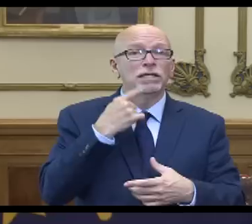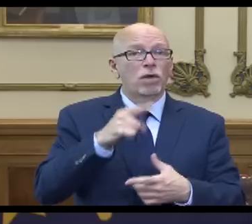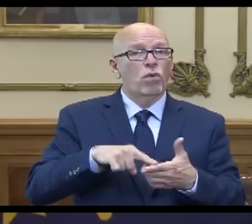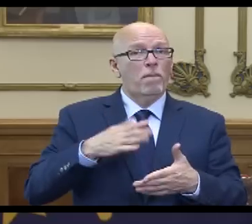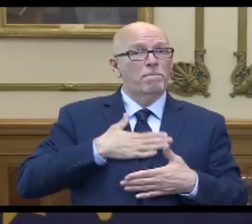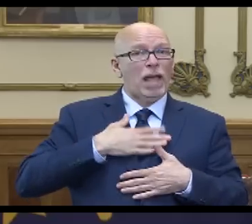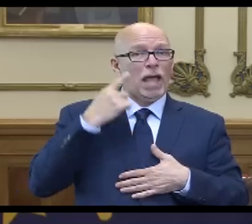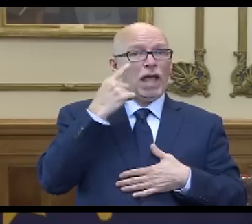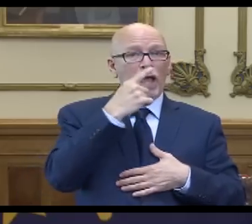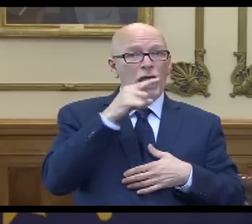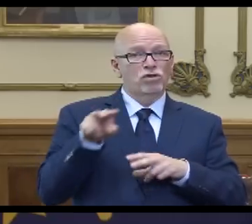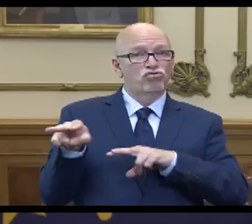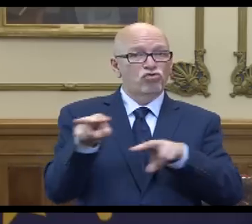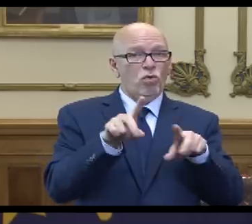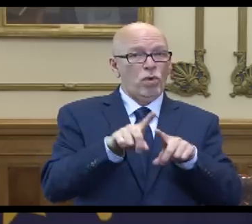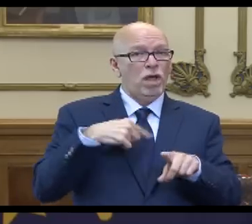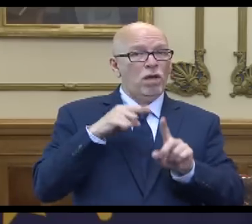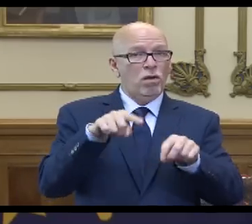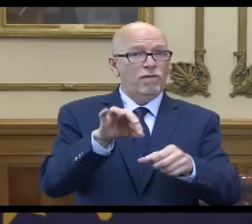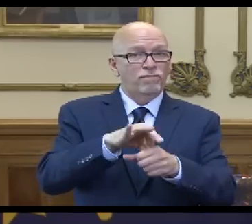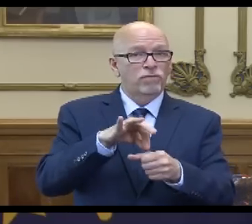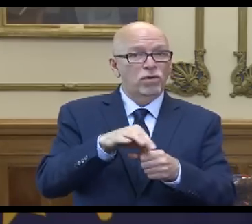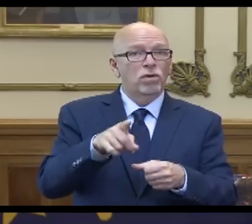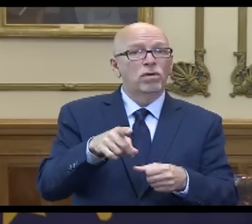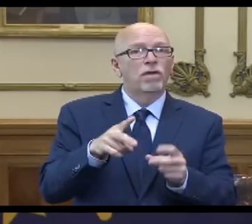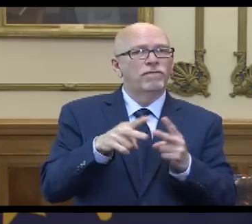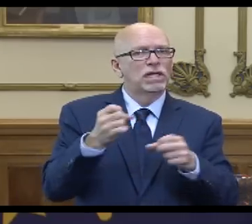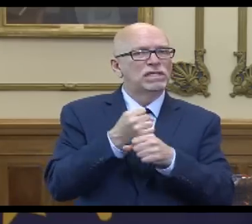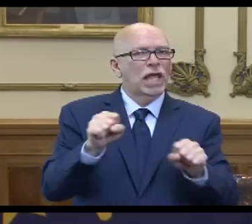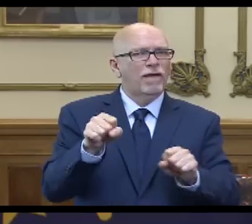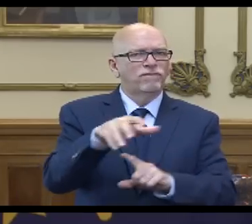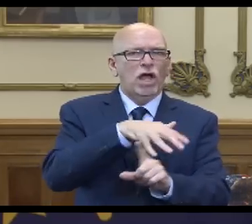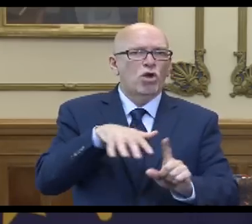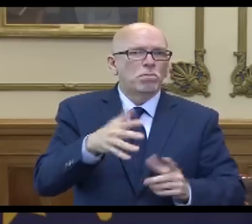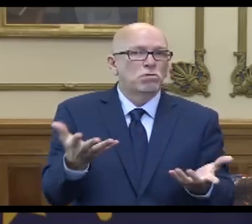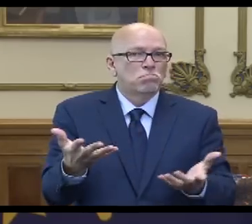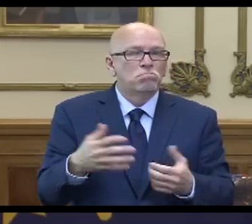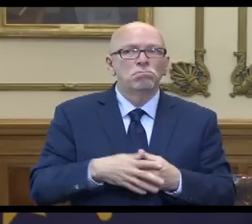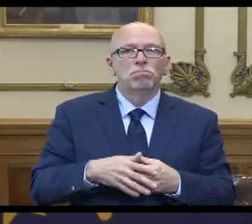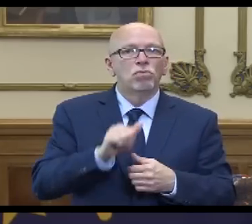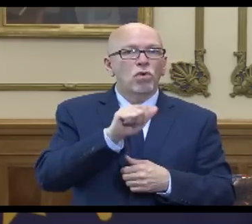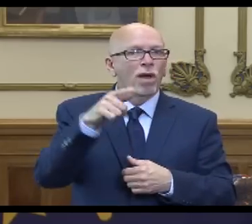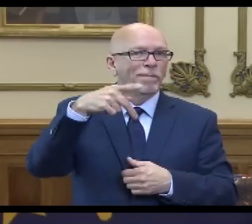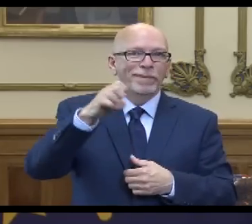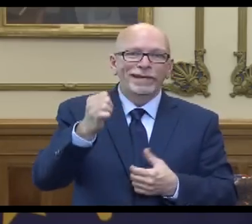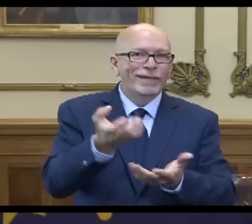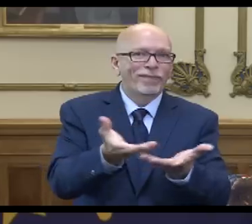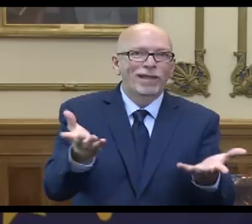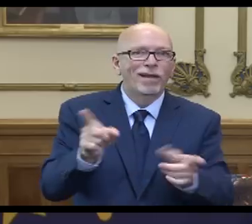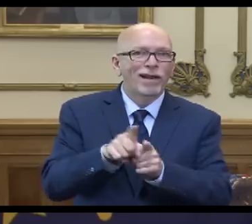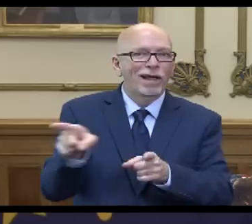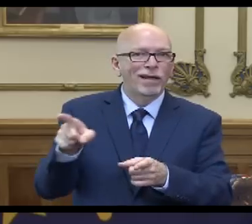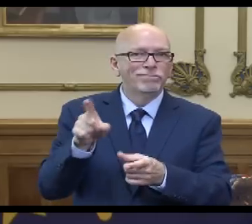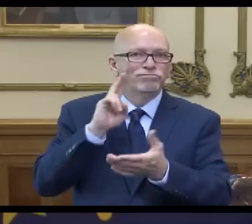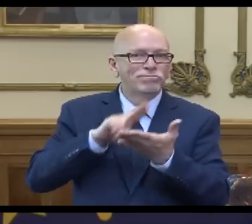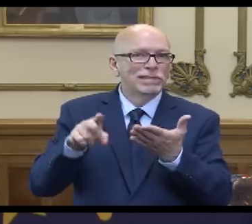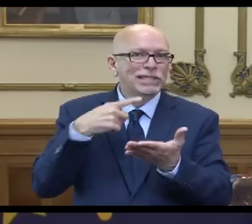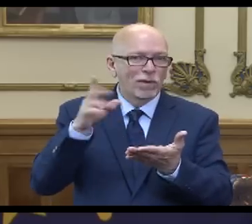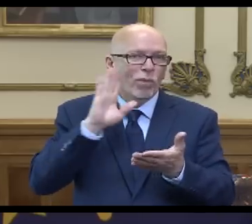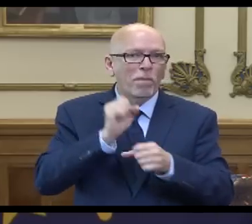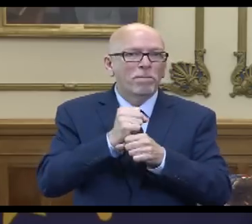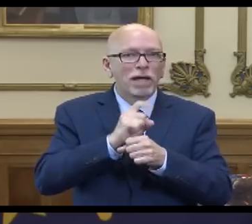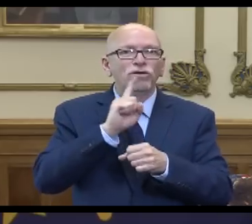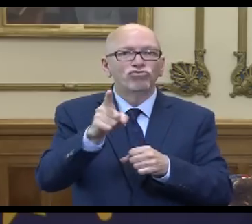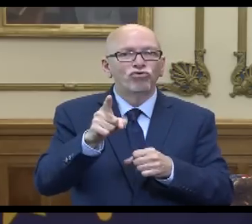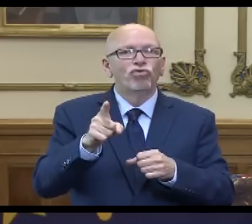eyes saw at the place where I voted was it was a very safe environment. There was all the PPE that the Secretary said that she would make sure